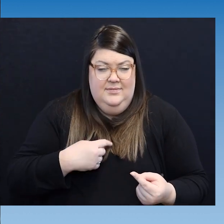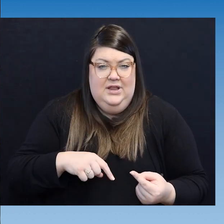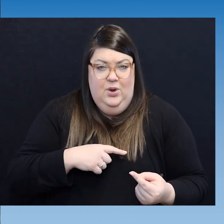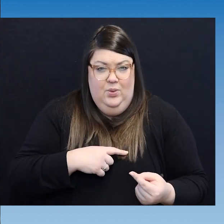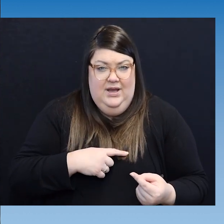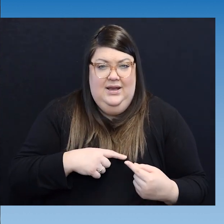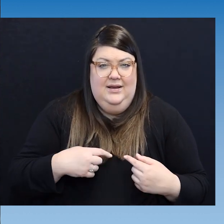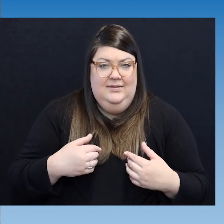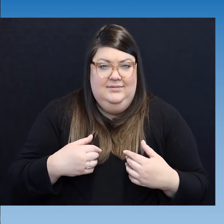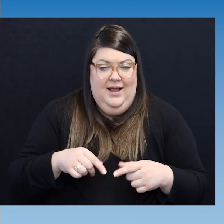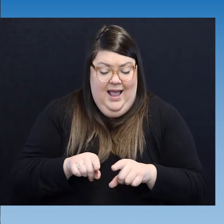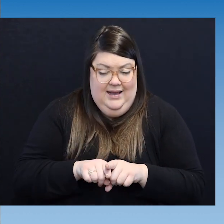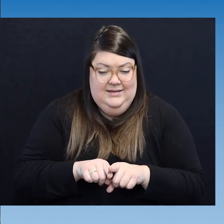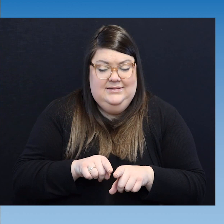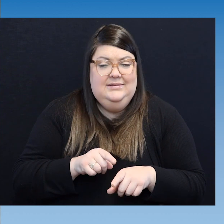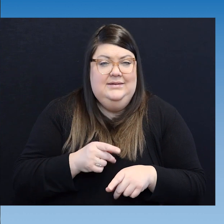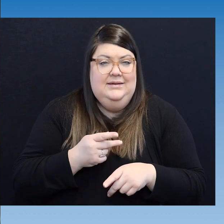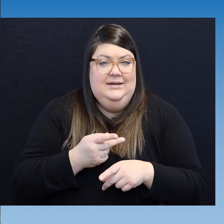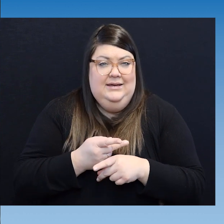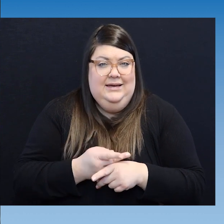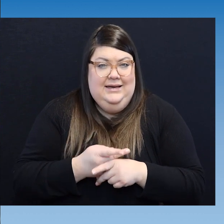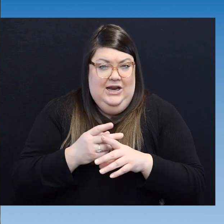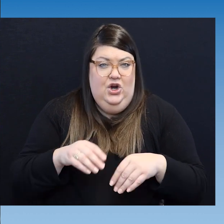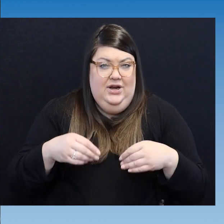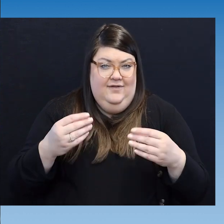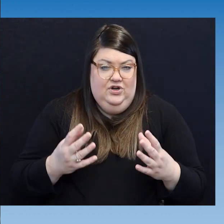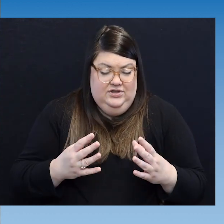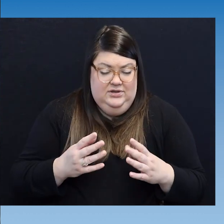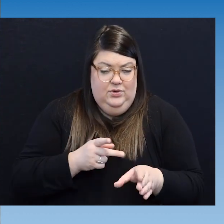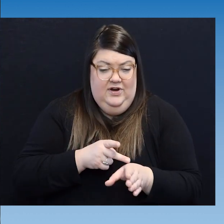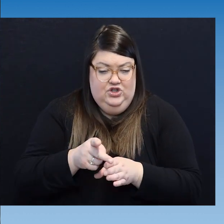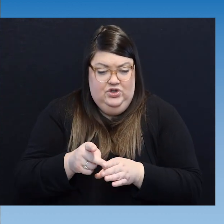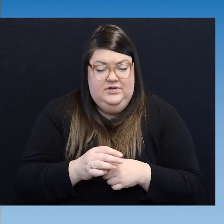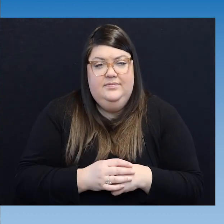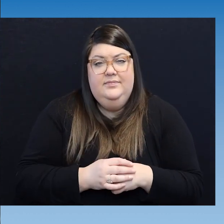we as caregivers, you know, a professional caregiver